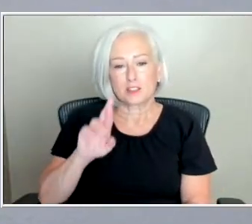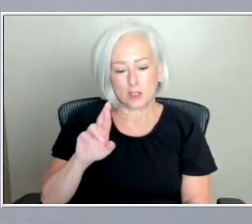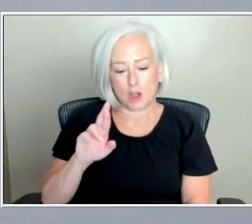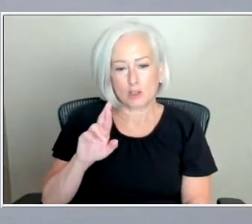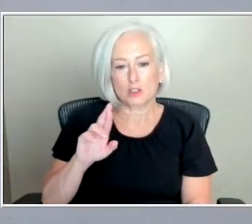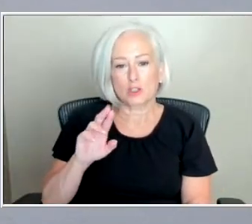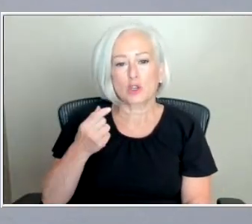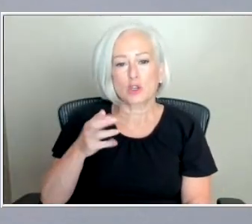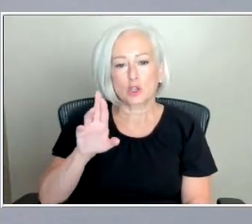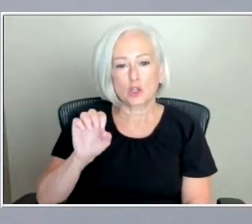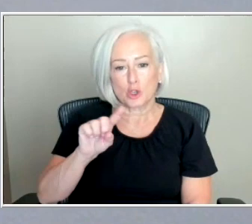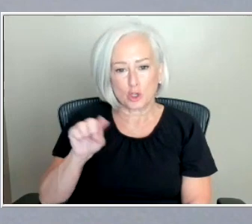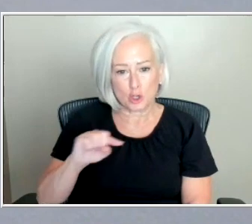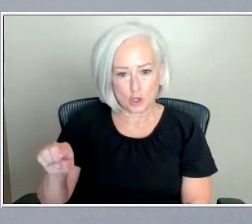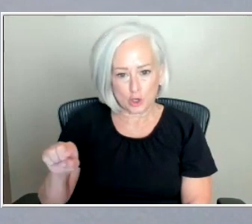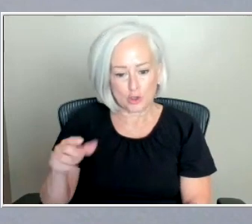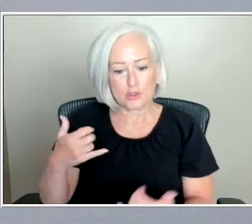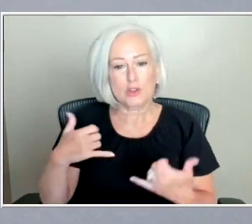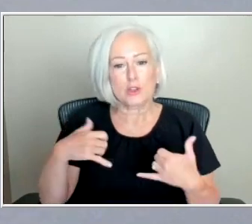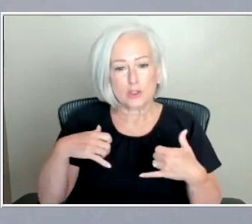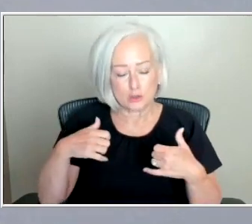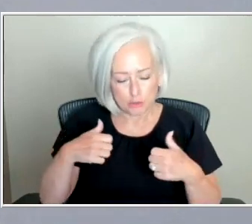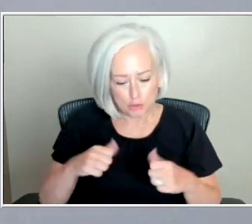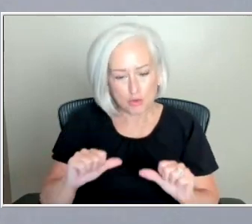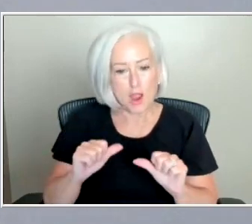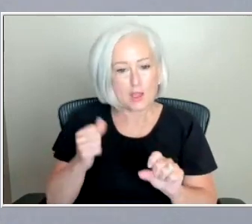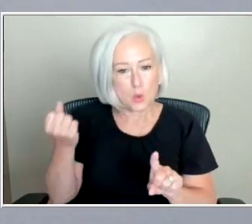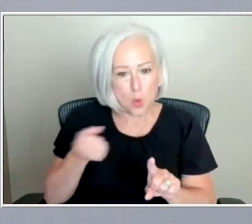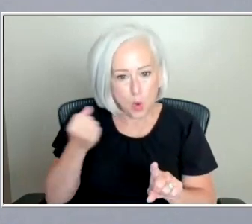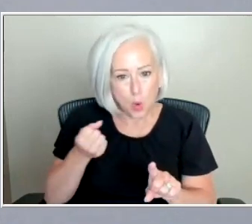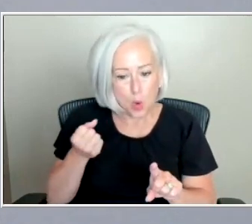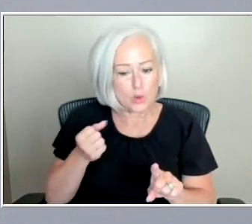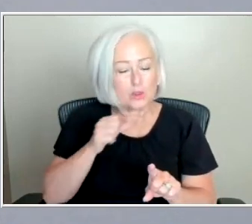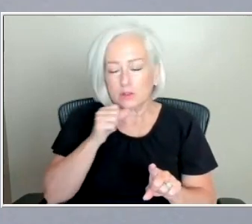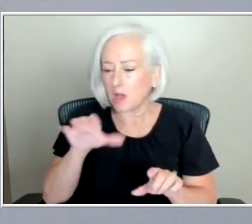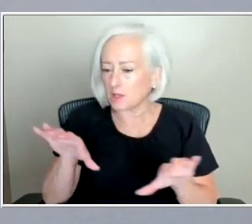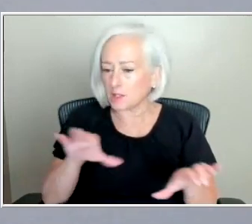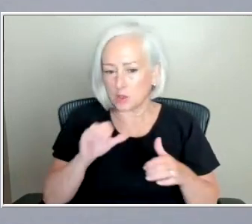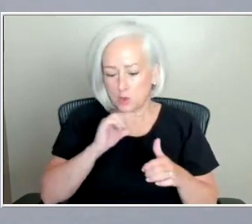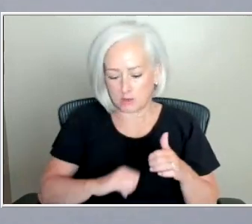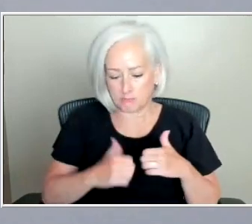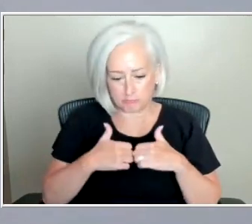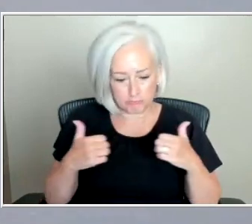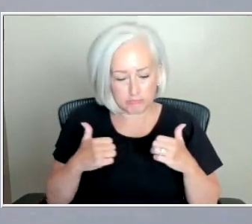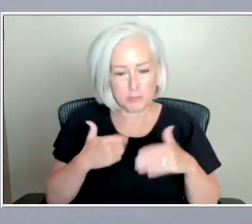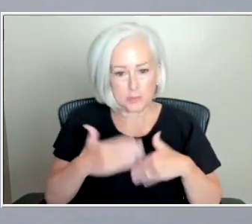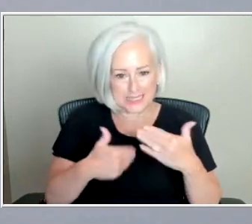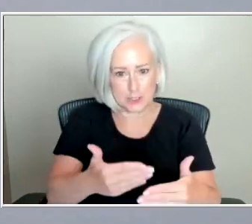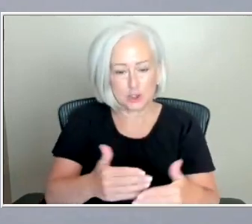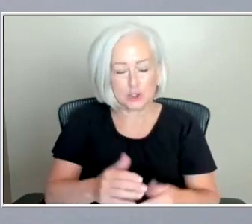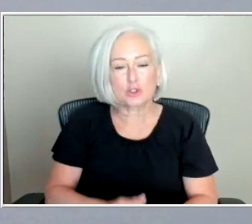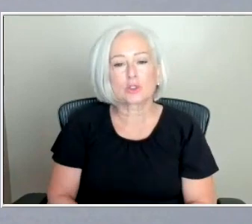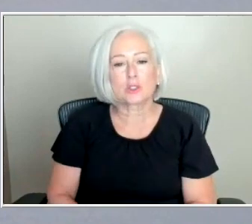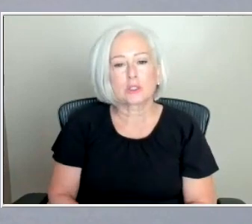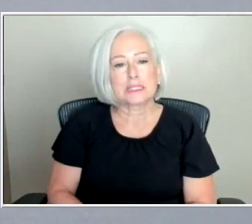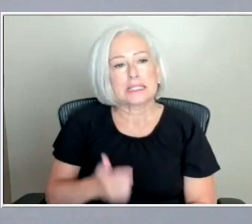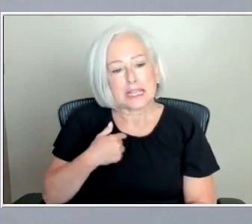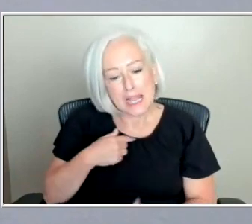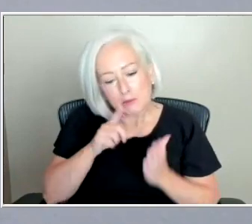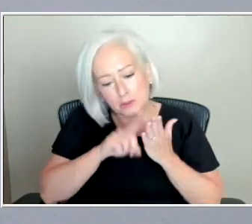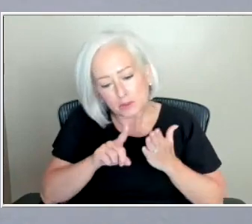really tried to hold off for a non-invasive procedure. And I had been keeping updated on